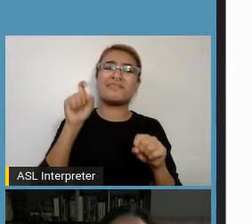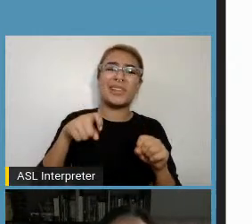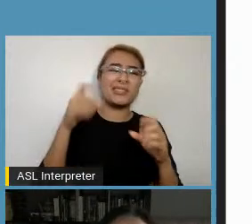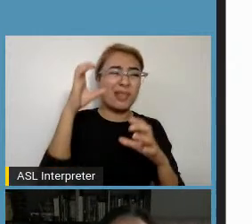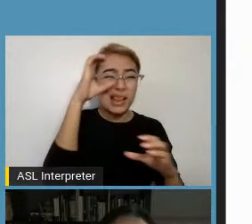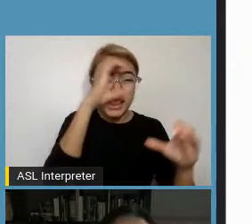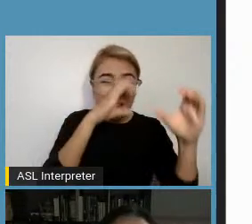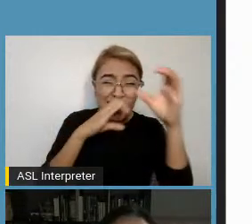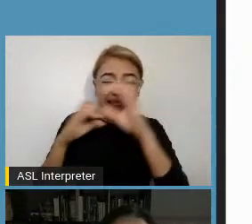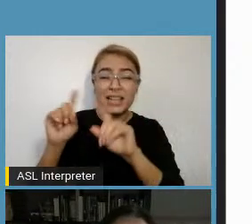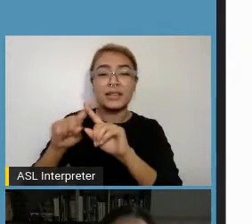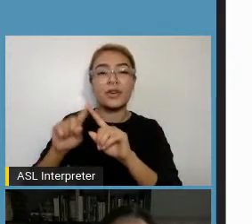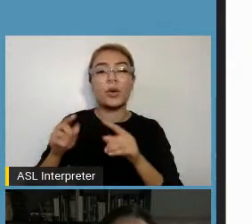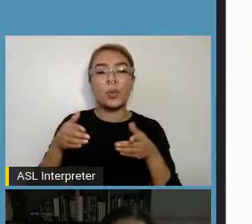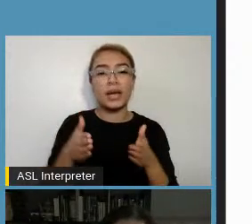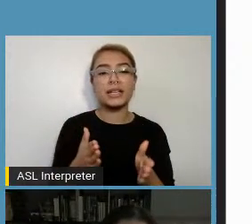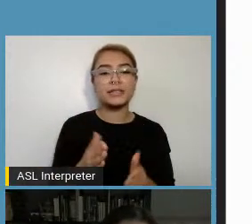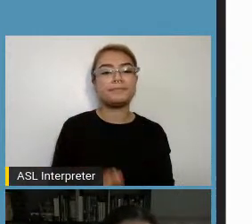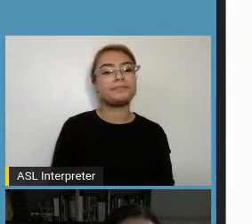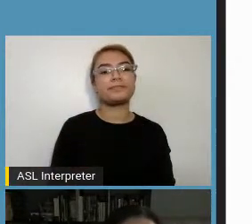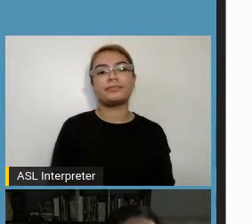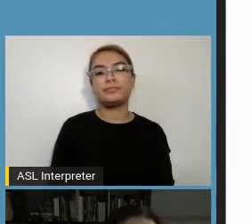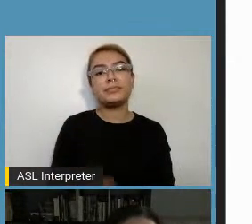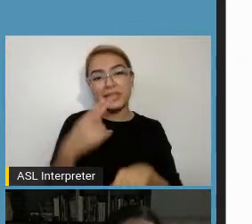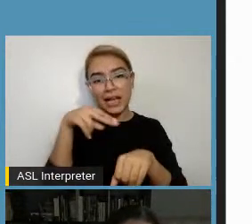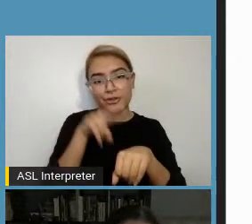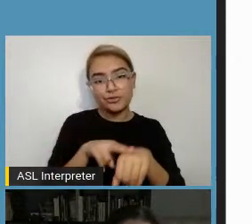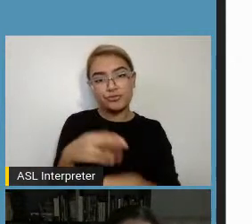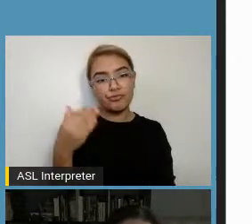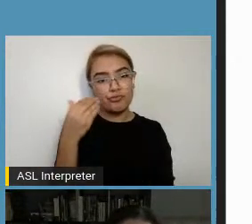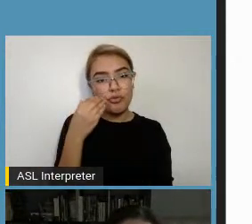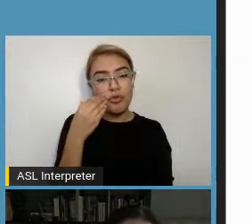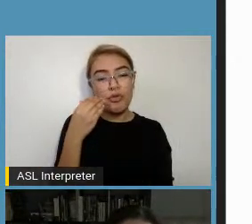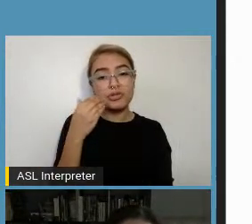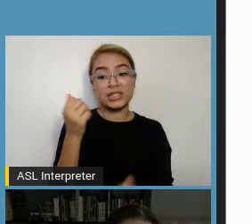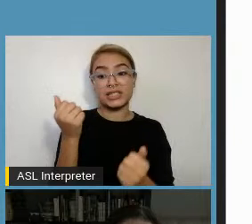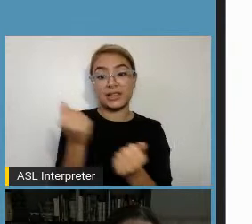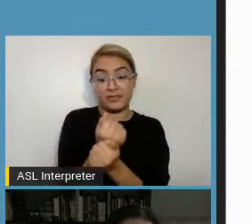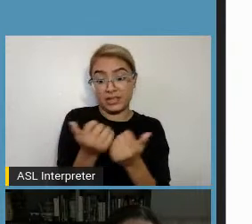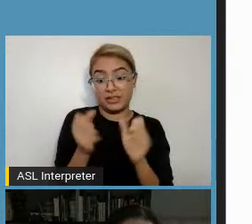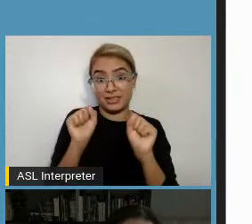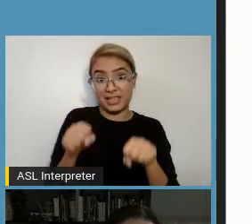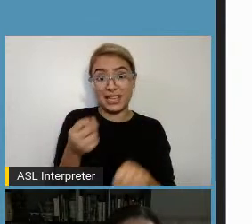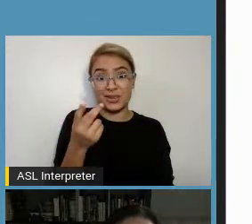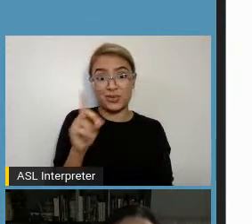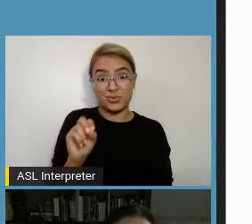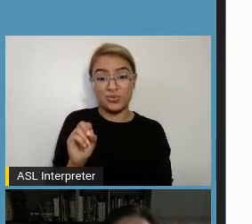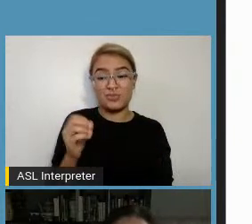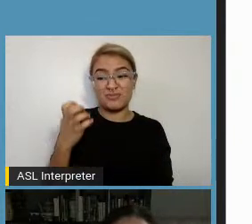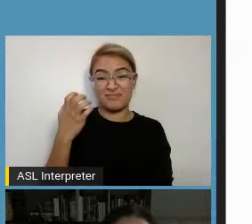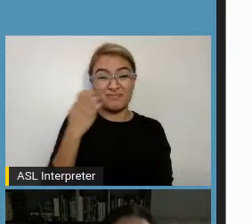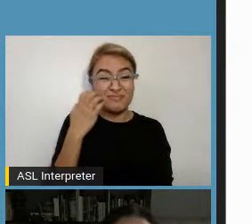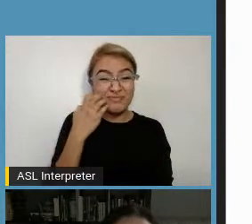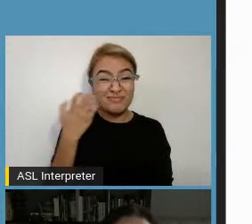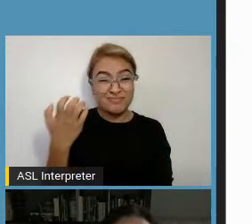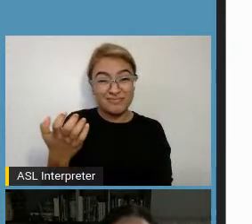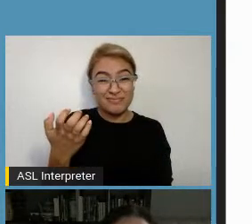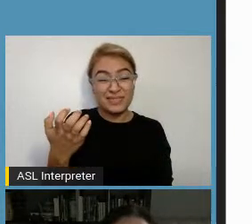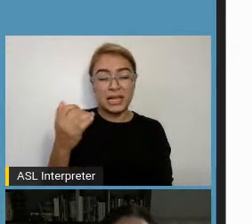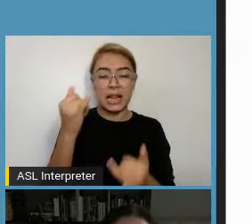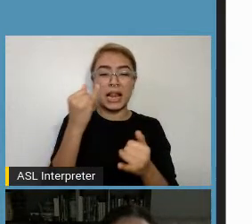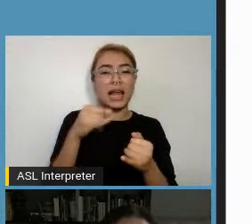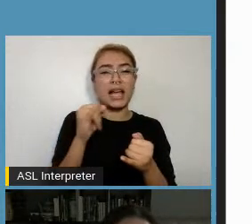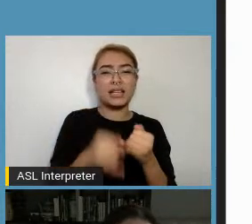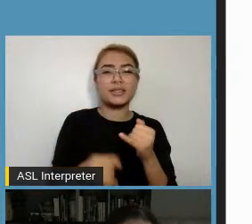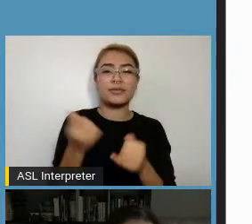then, of course, cell phones as well, and everything that we can do with them. And then even just in the last couple of